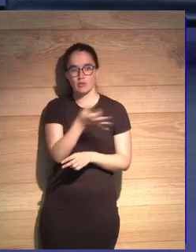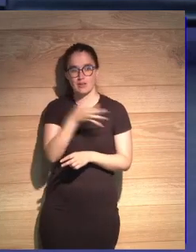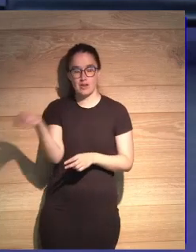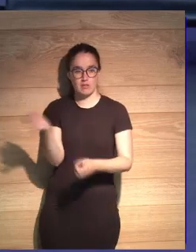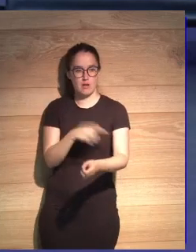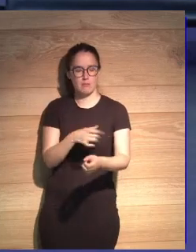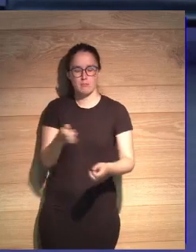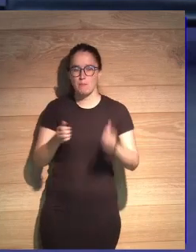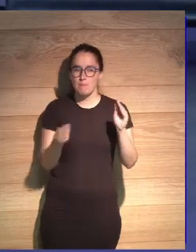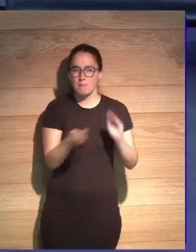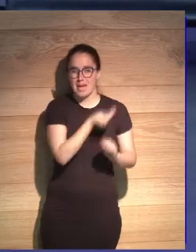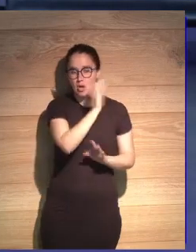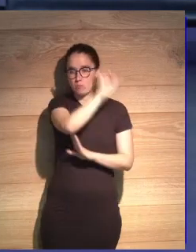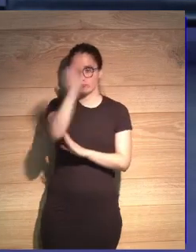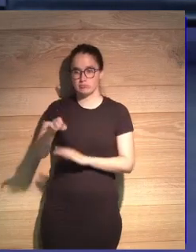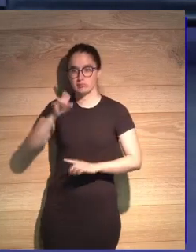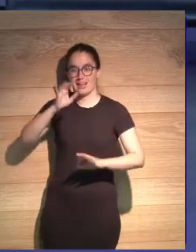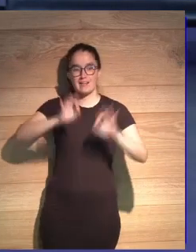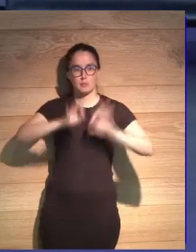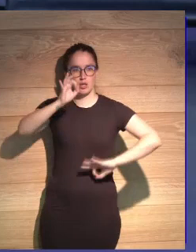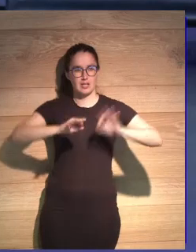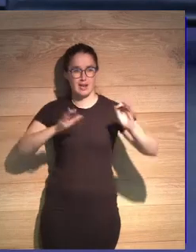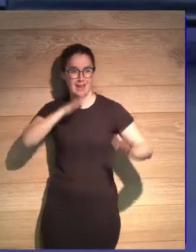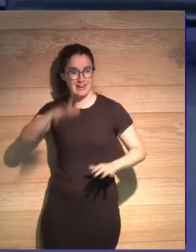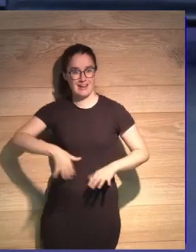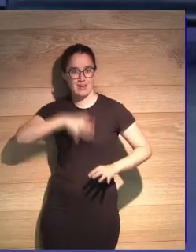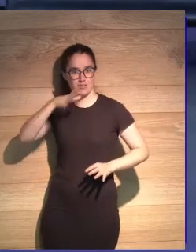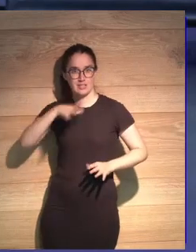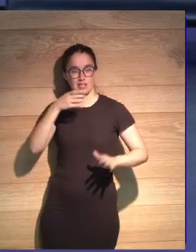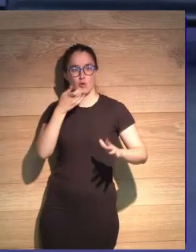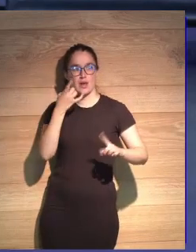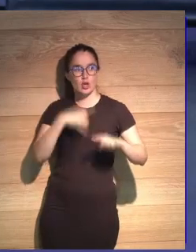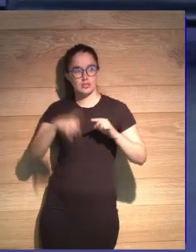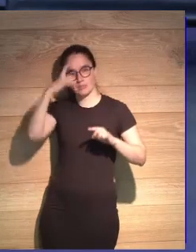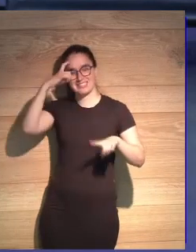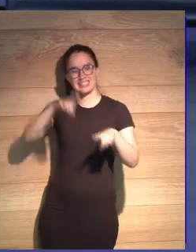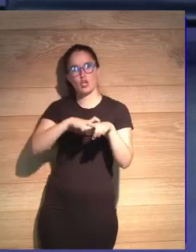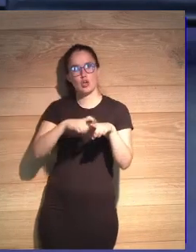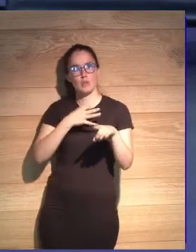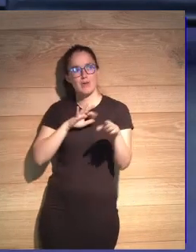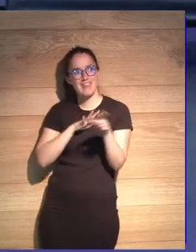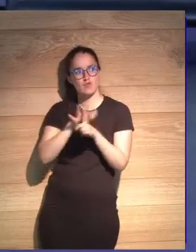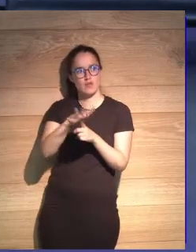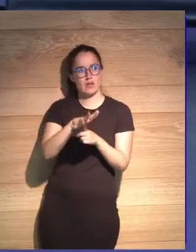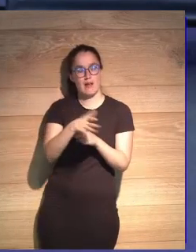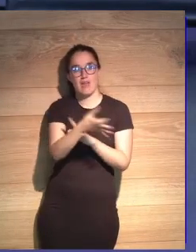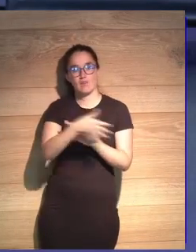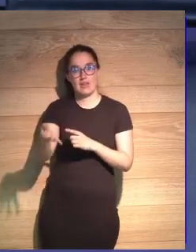displayed great results in terms of efficiency, of performance of the